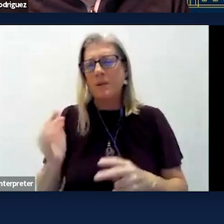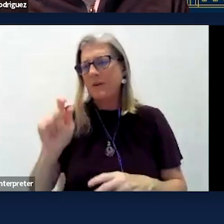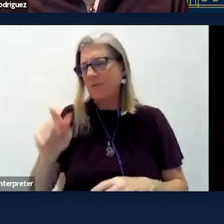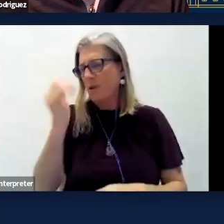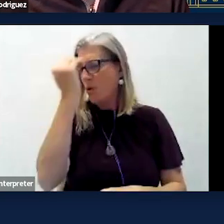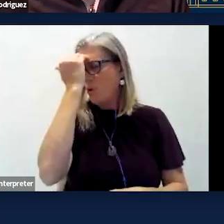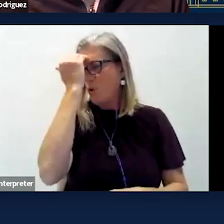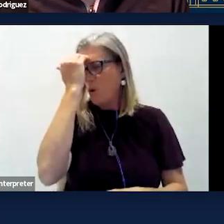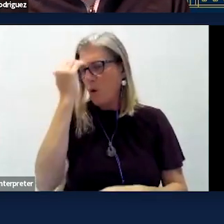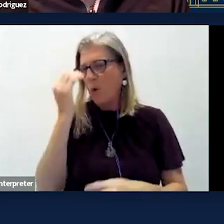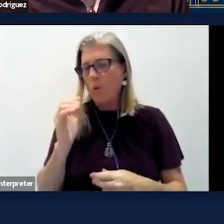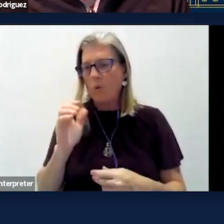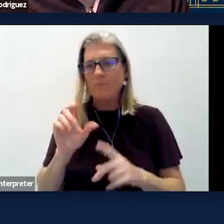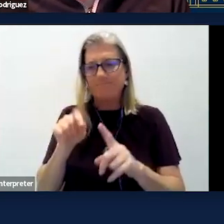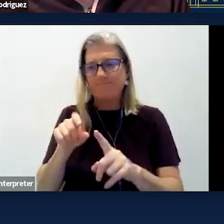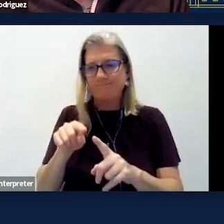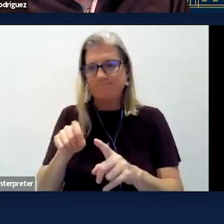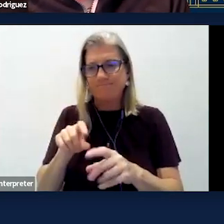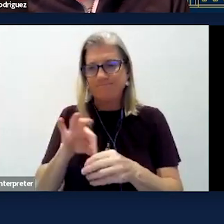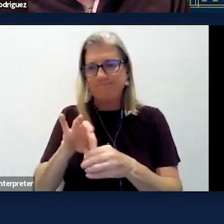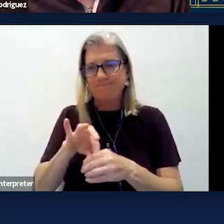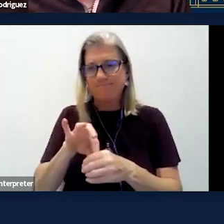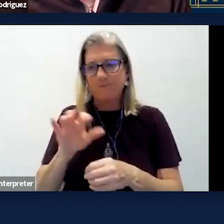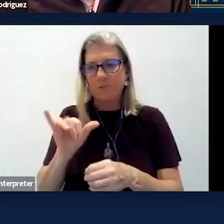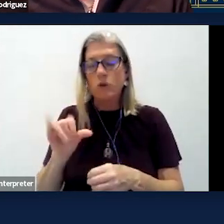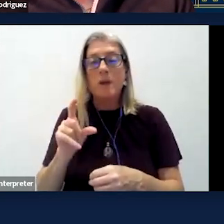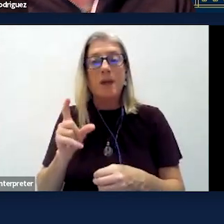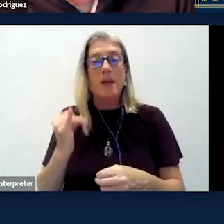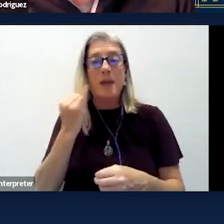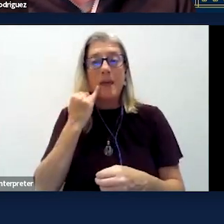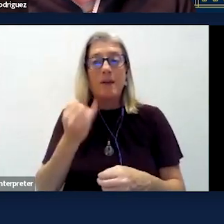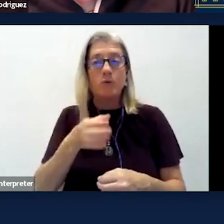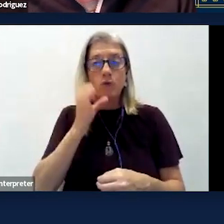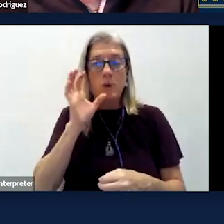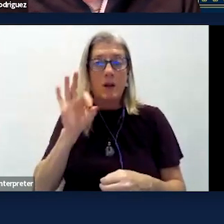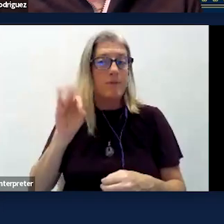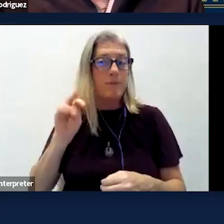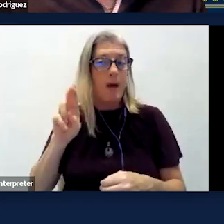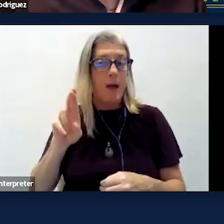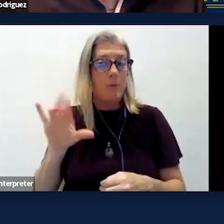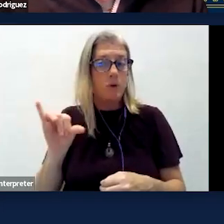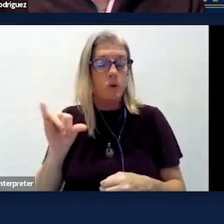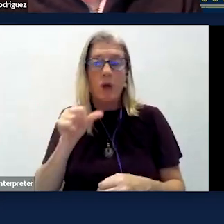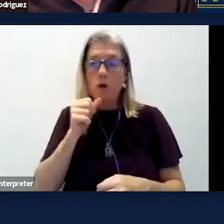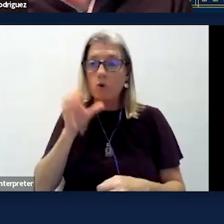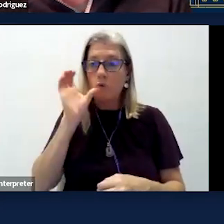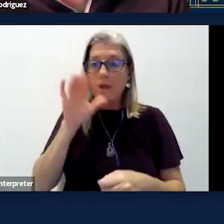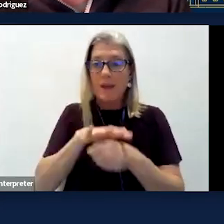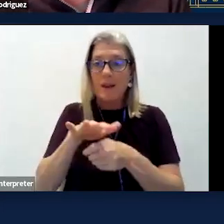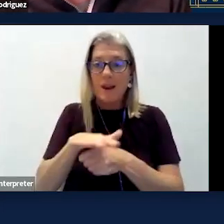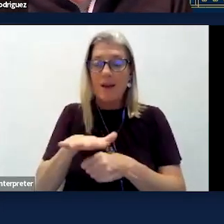about that. So there's so many different scenarios. If you take too much fiber and you don't drink enough fluids, then you